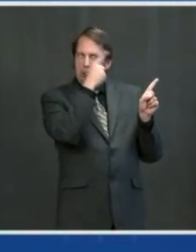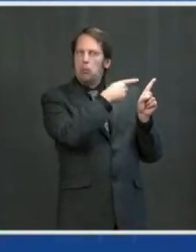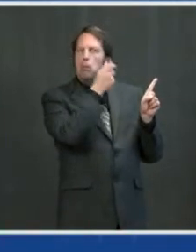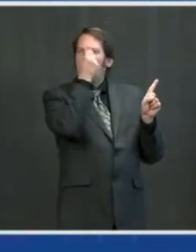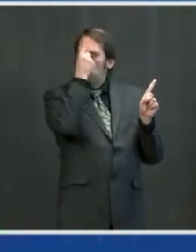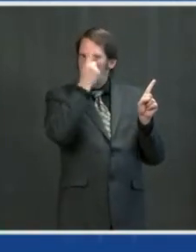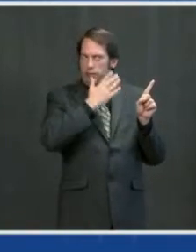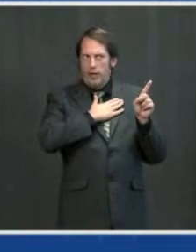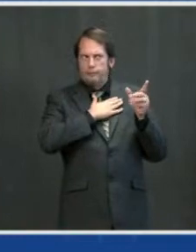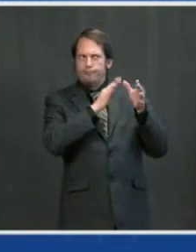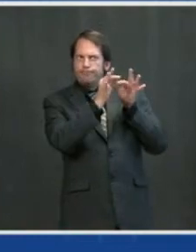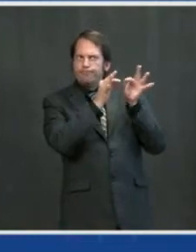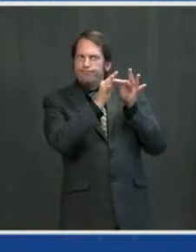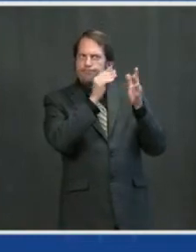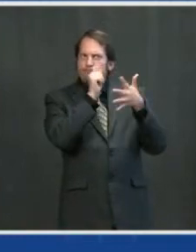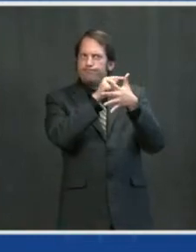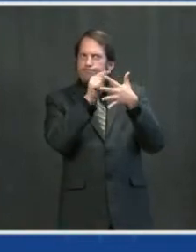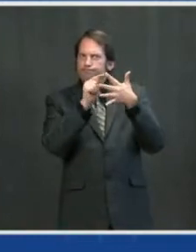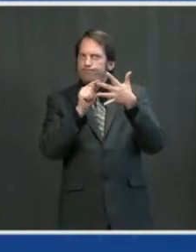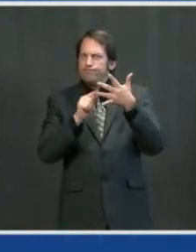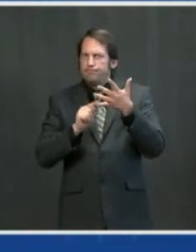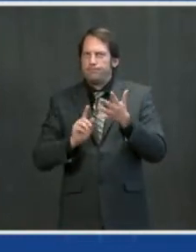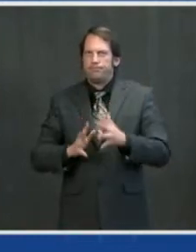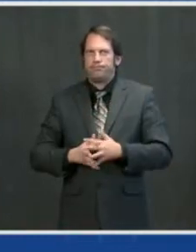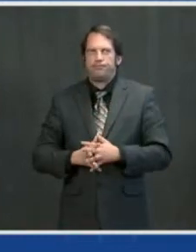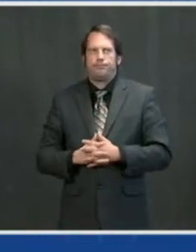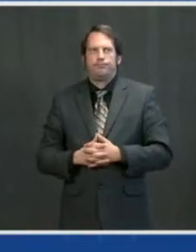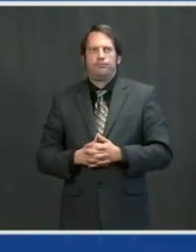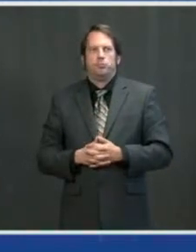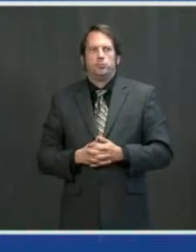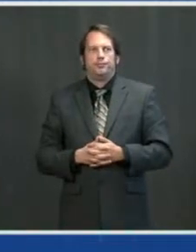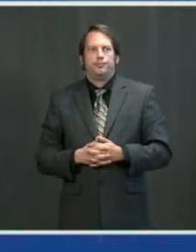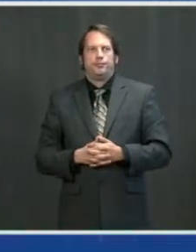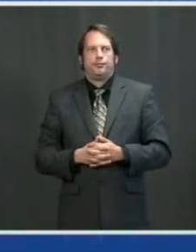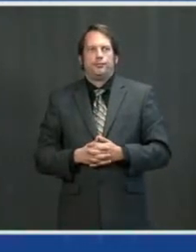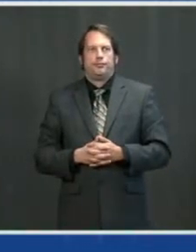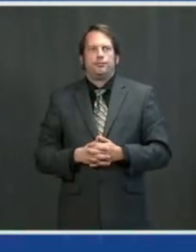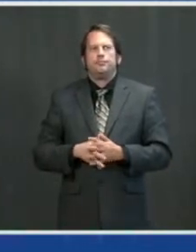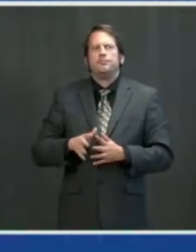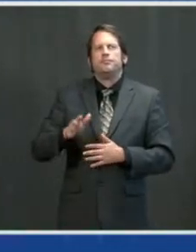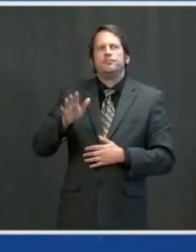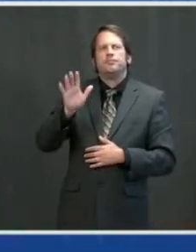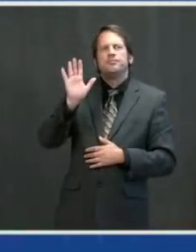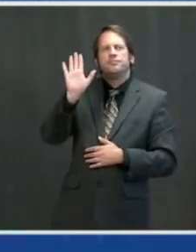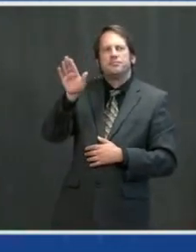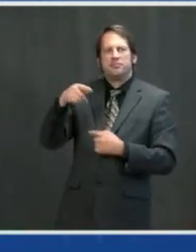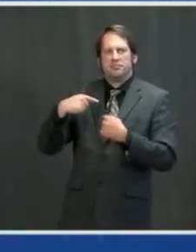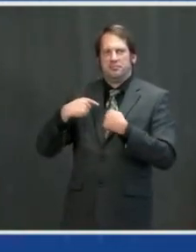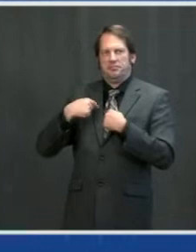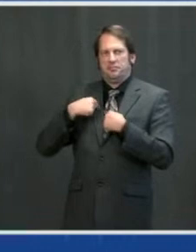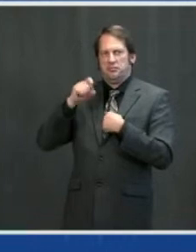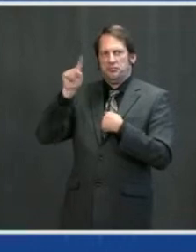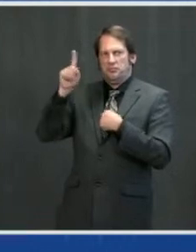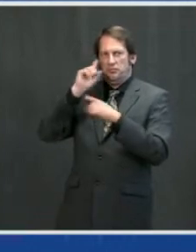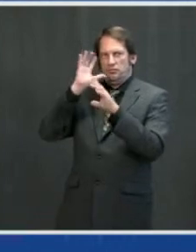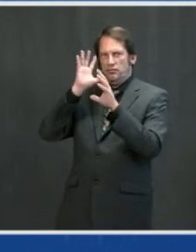Next question goes to Trevor, Reuters.